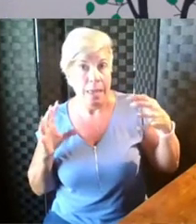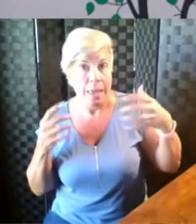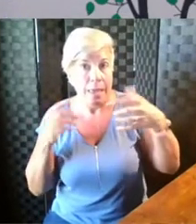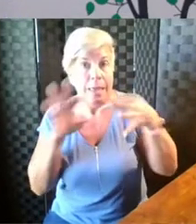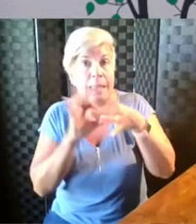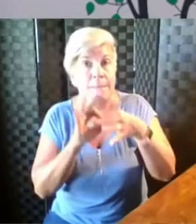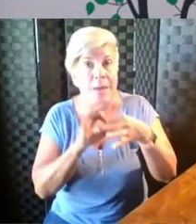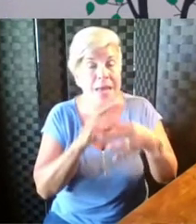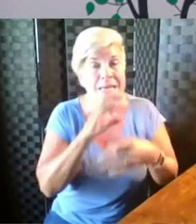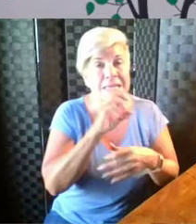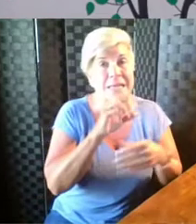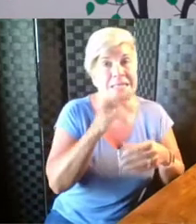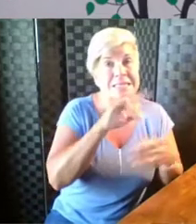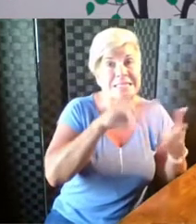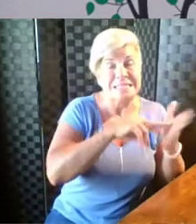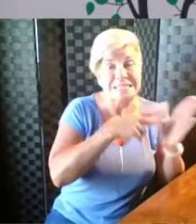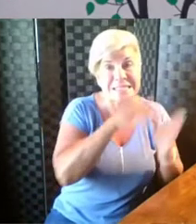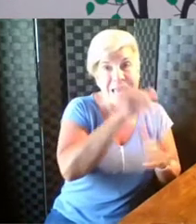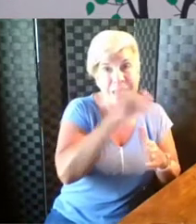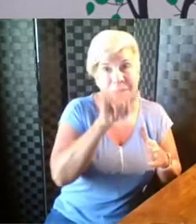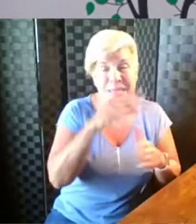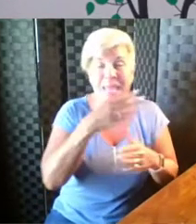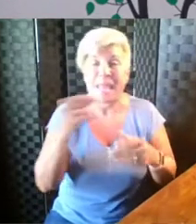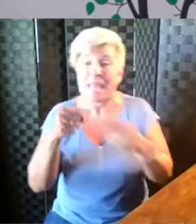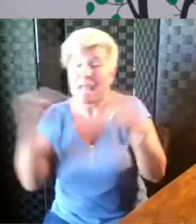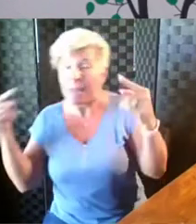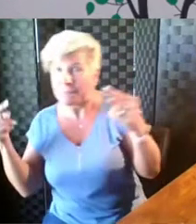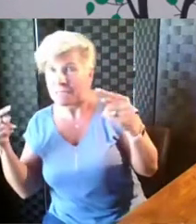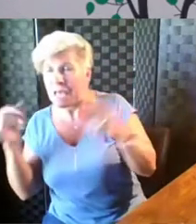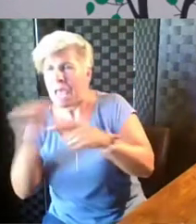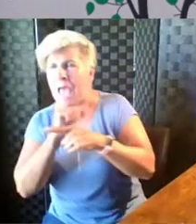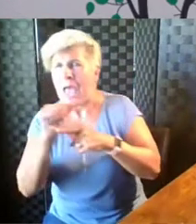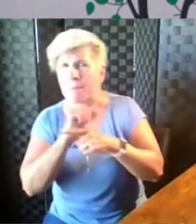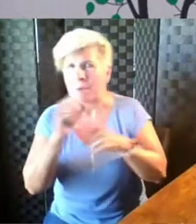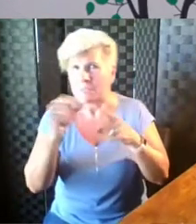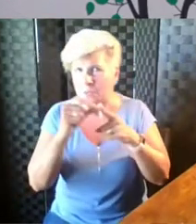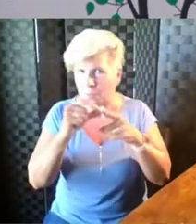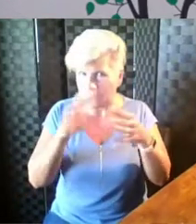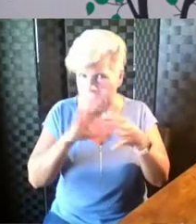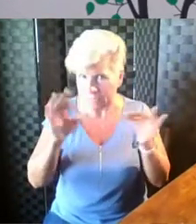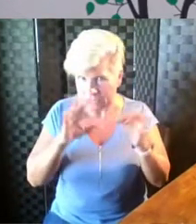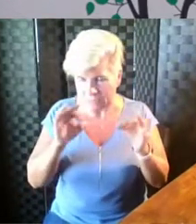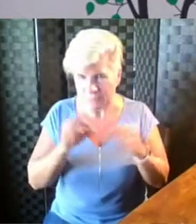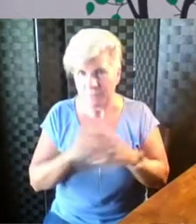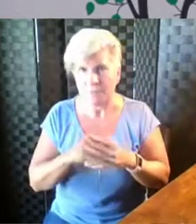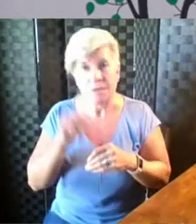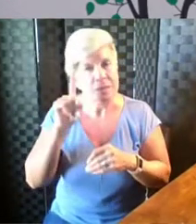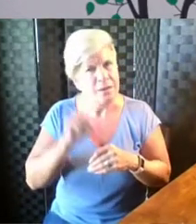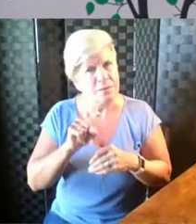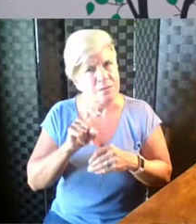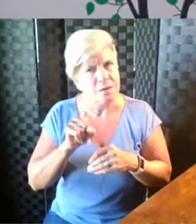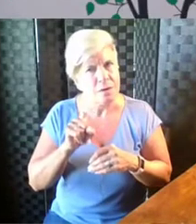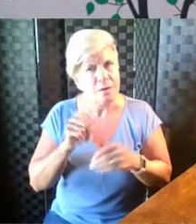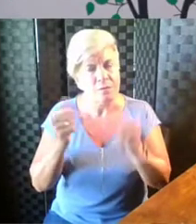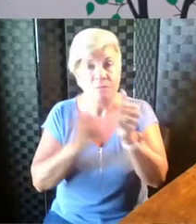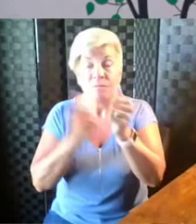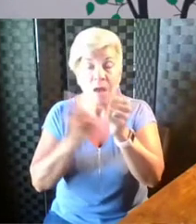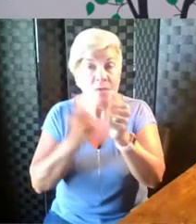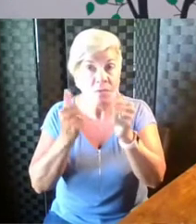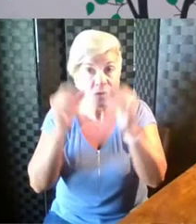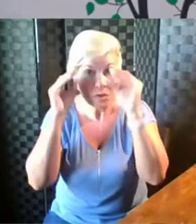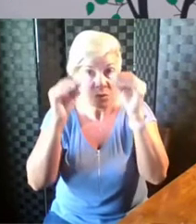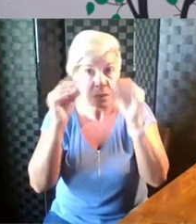about synonyms and antonyms, and we're going to practice it with some words and some sentences. You're going to have to follow the directions